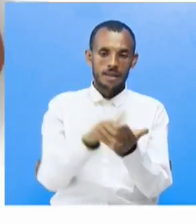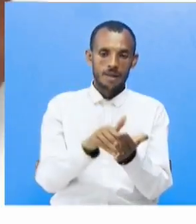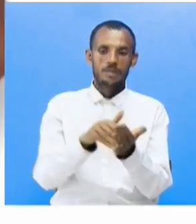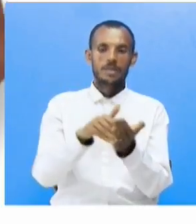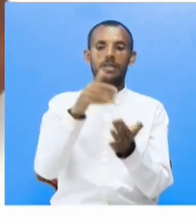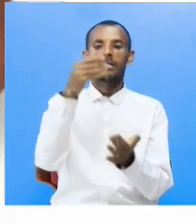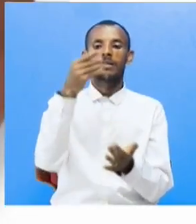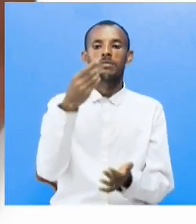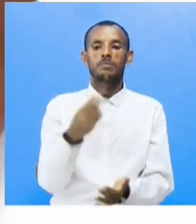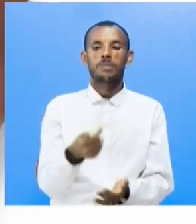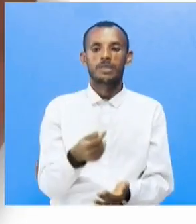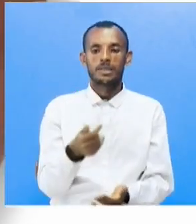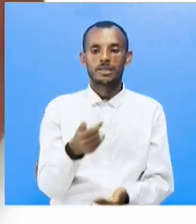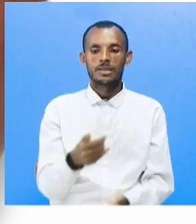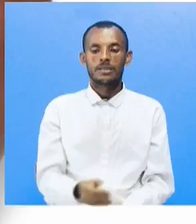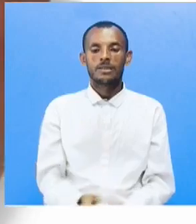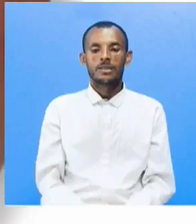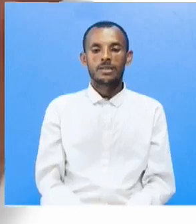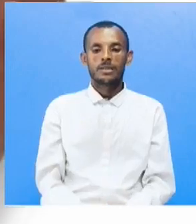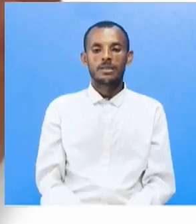by 25,000 birr,